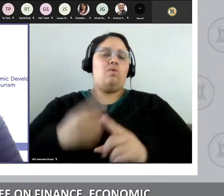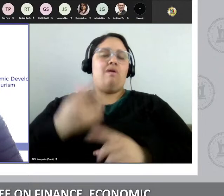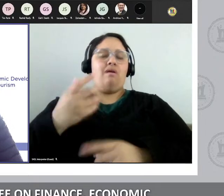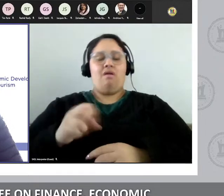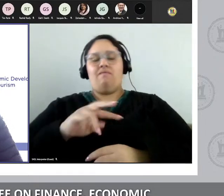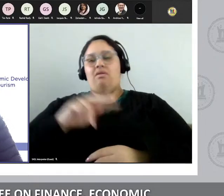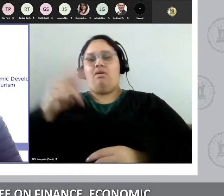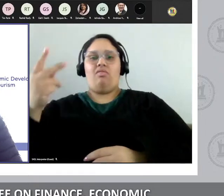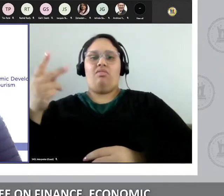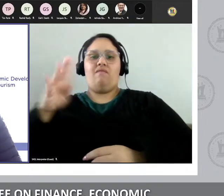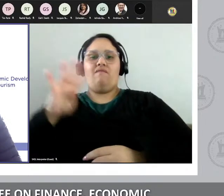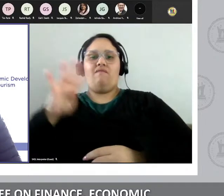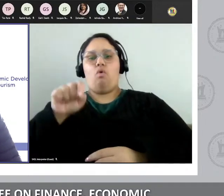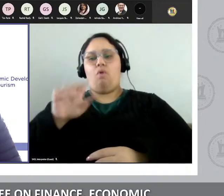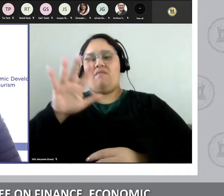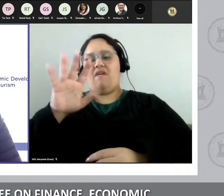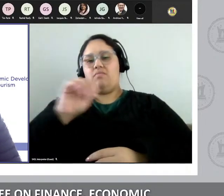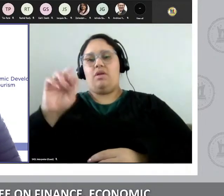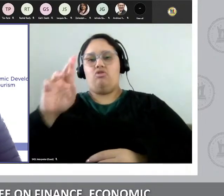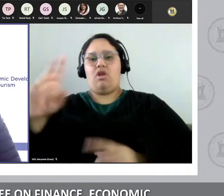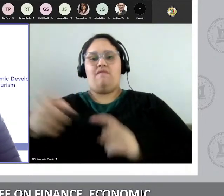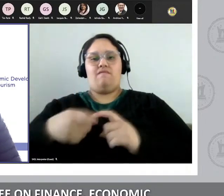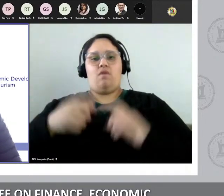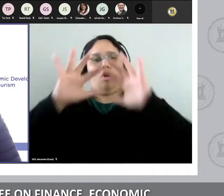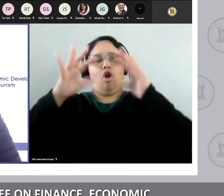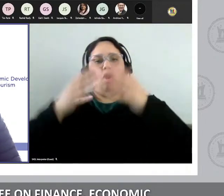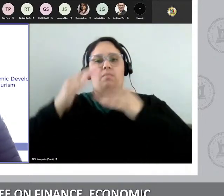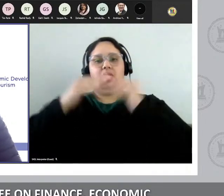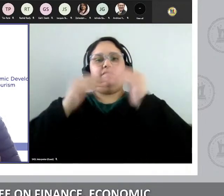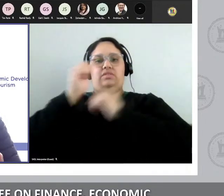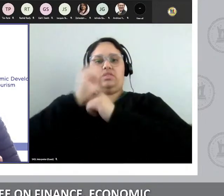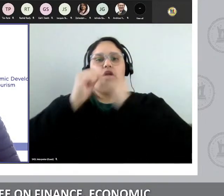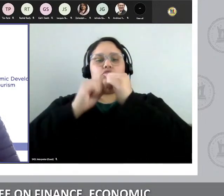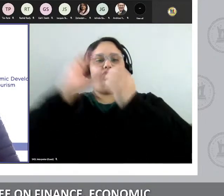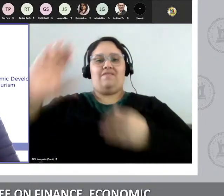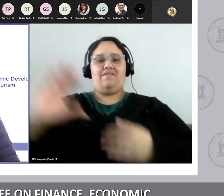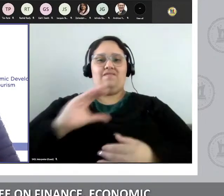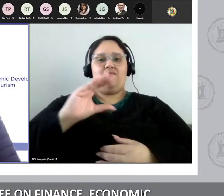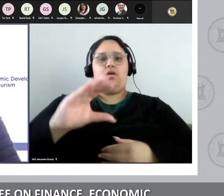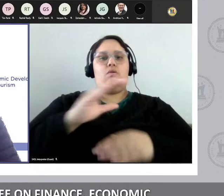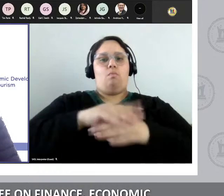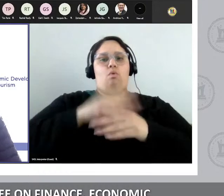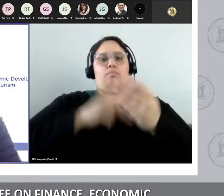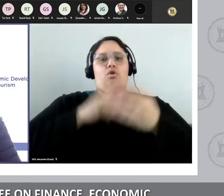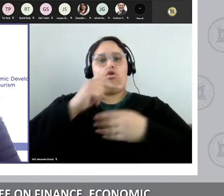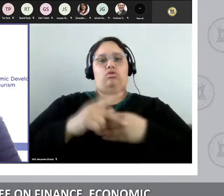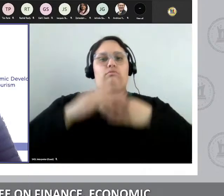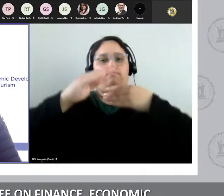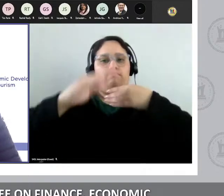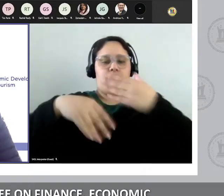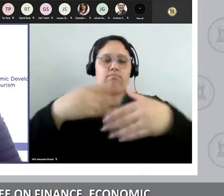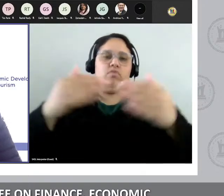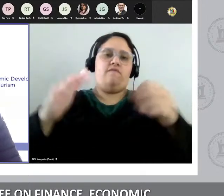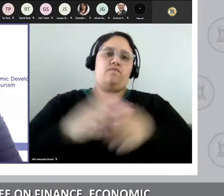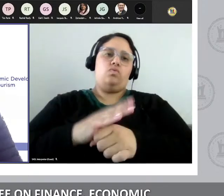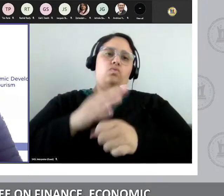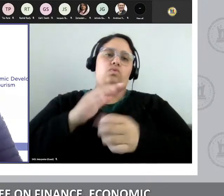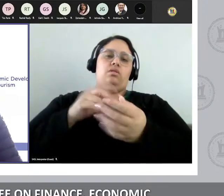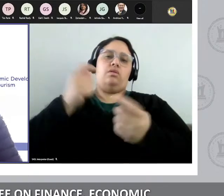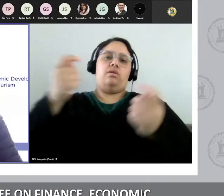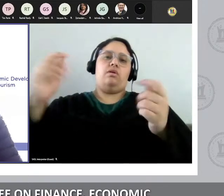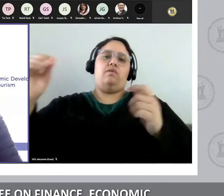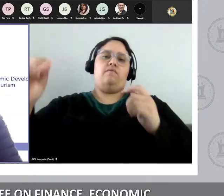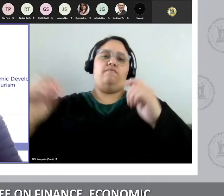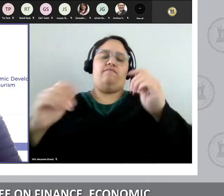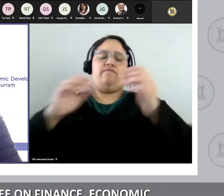another 4.5 million rand from the Global Infrastructure Fund to take that project into a full feasibility stage. And